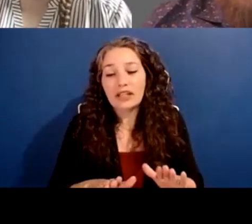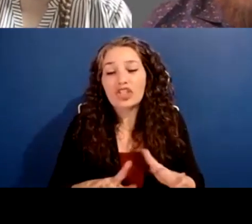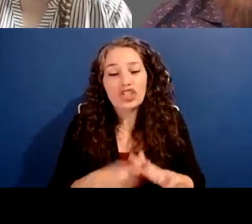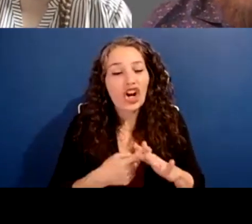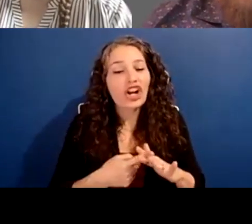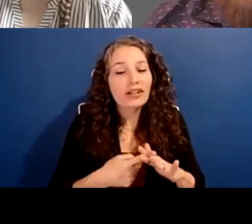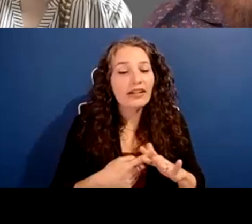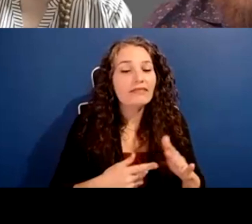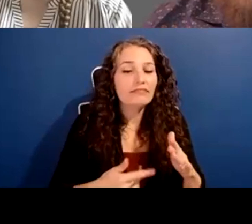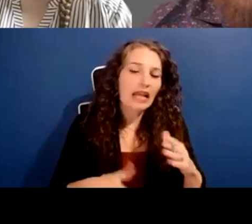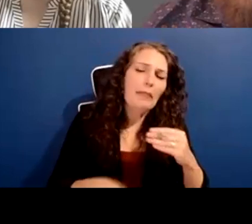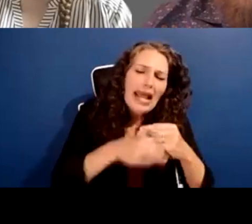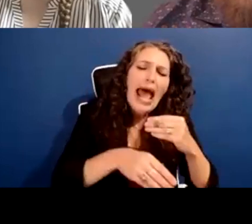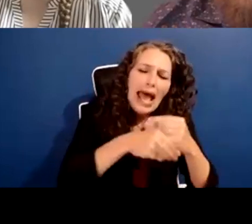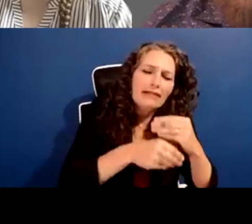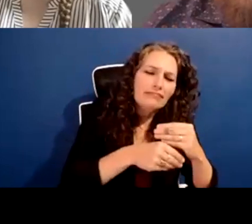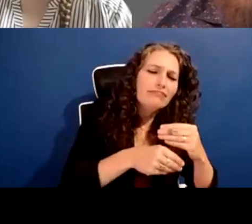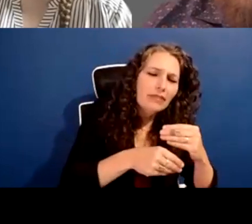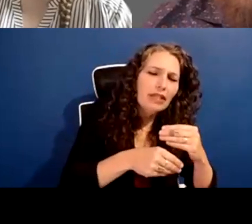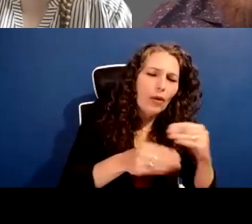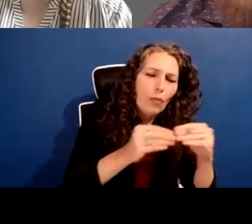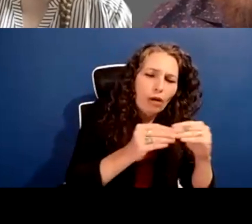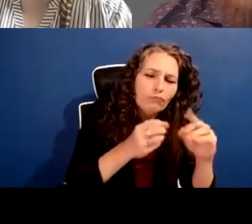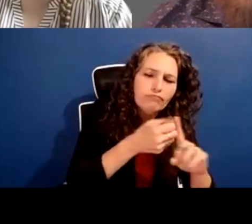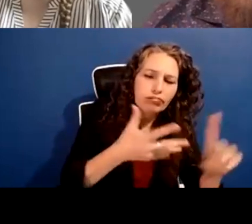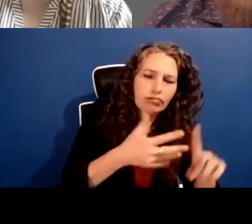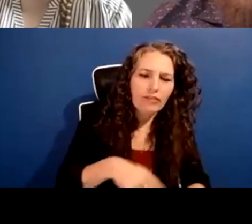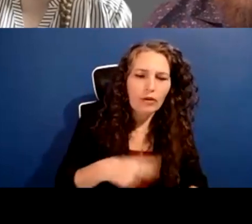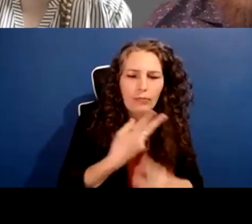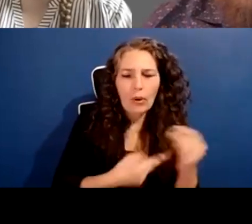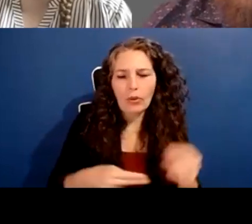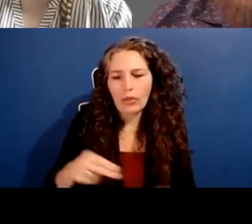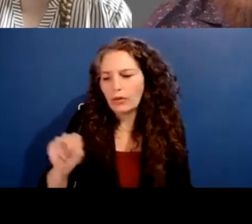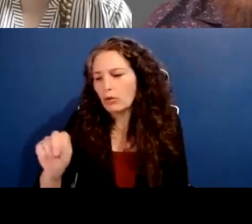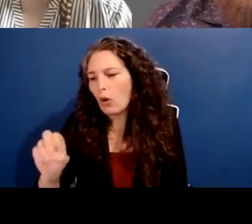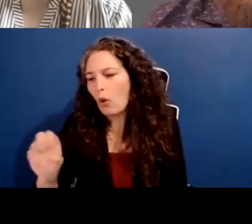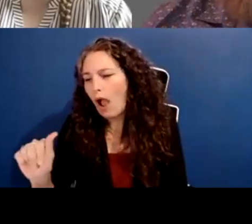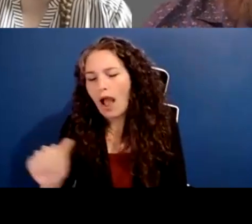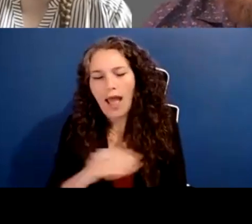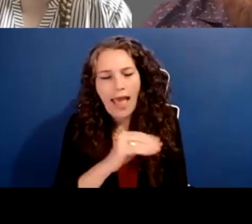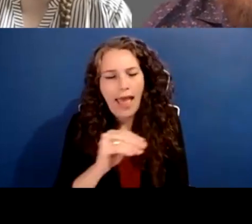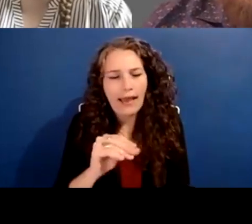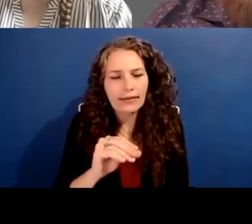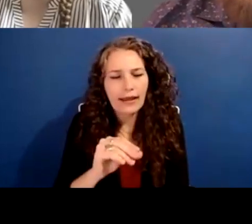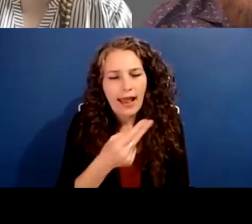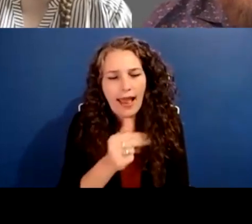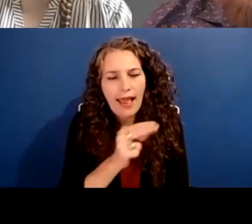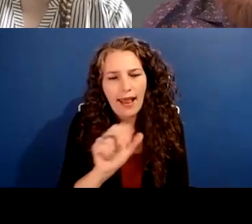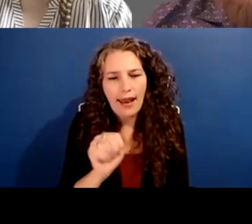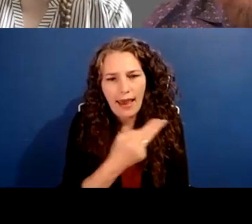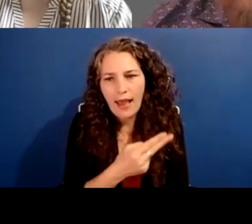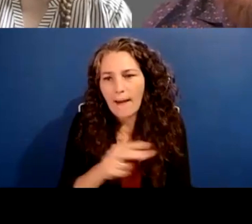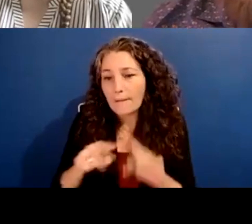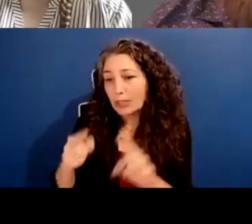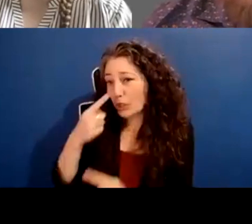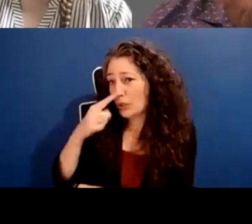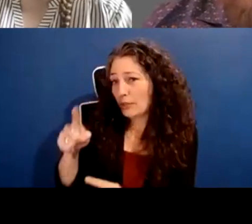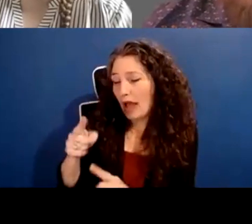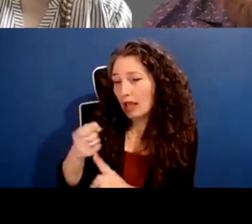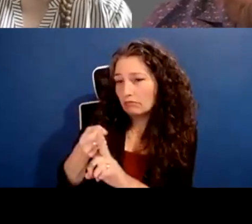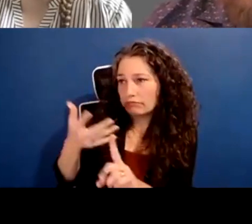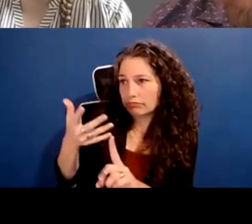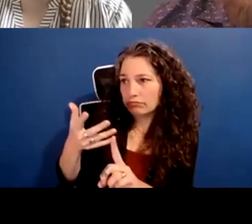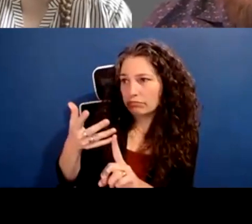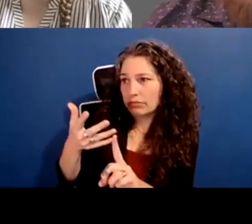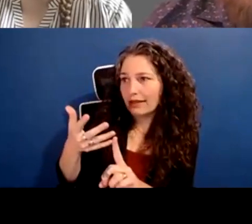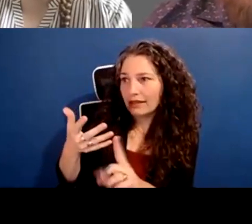But can you talk a little bit about how important prep work is before you start recording a podcast episode?